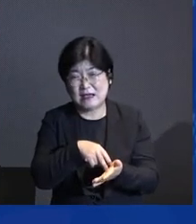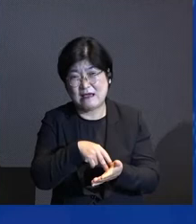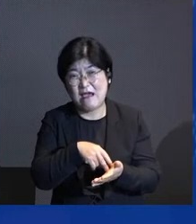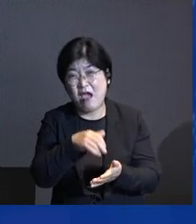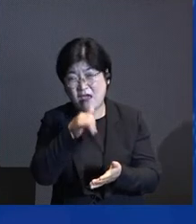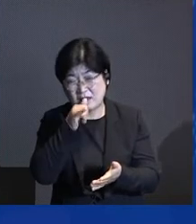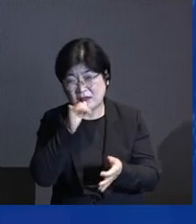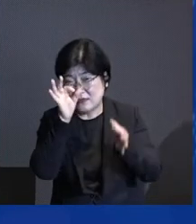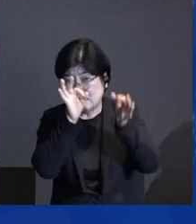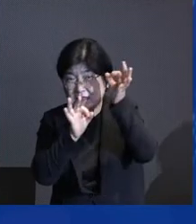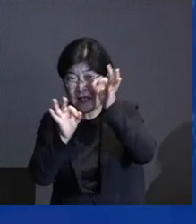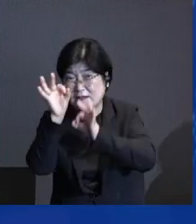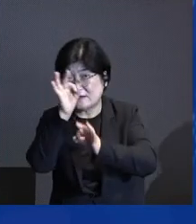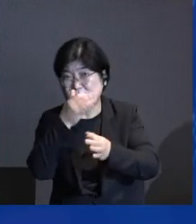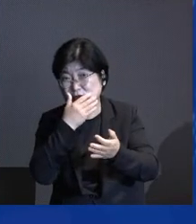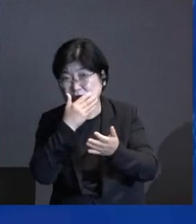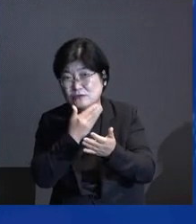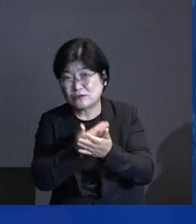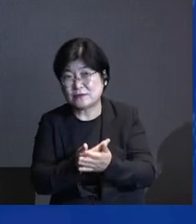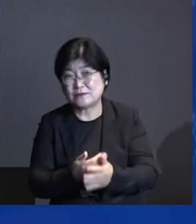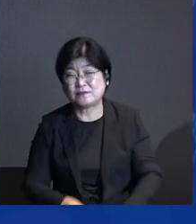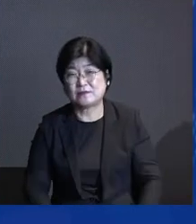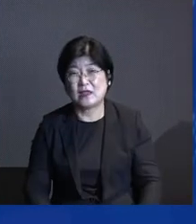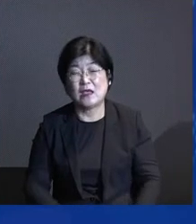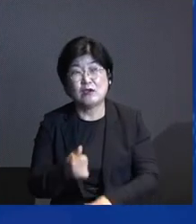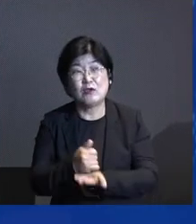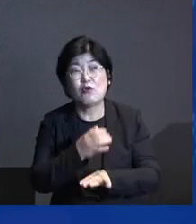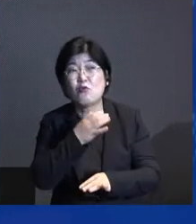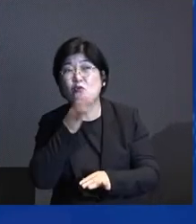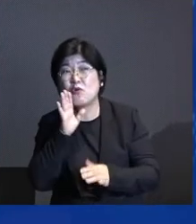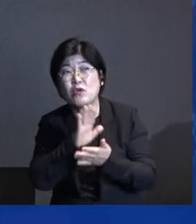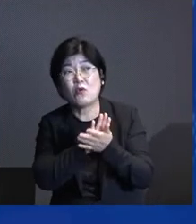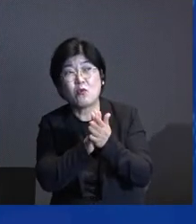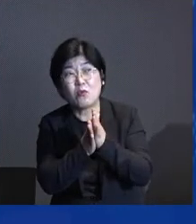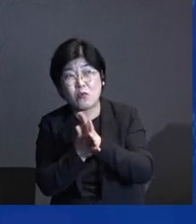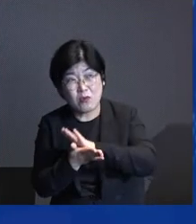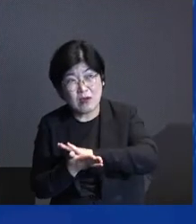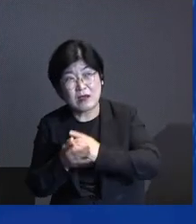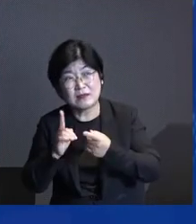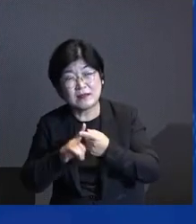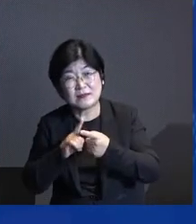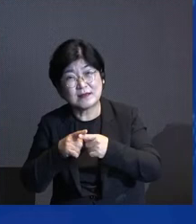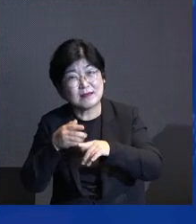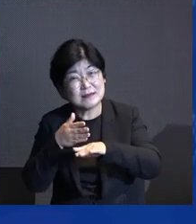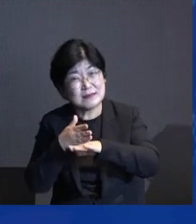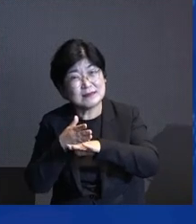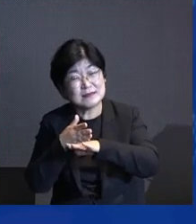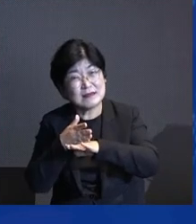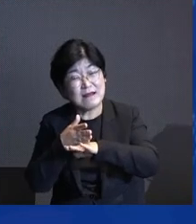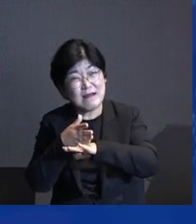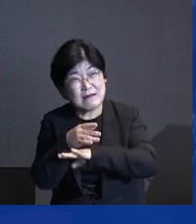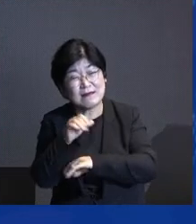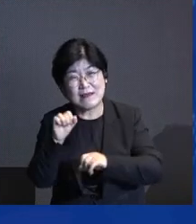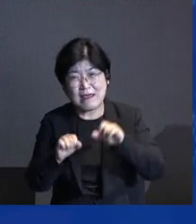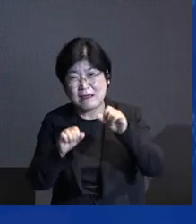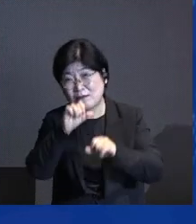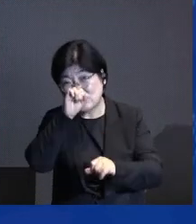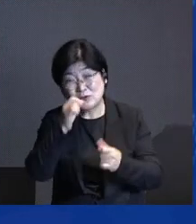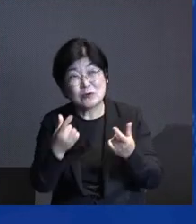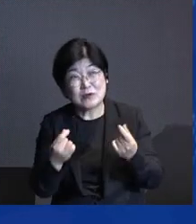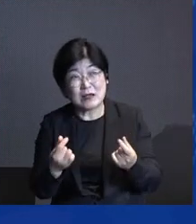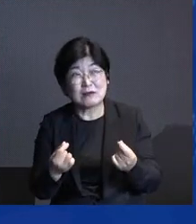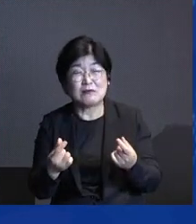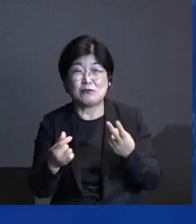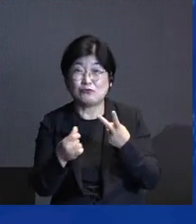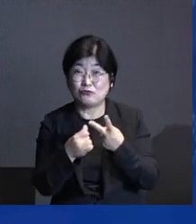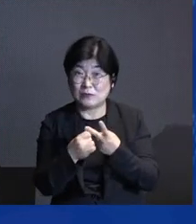be less and slow down. And the next for the second one, or the future consideration